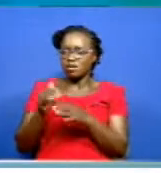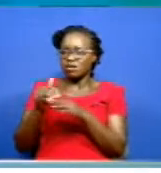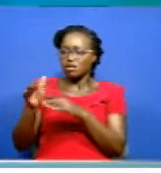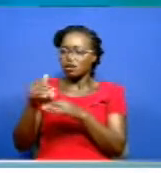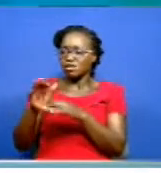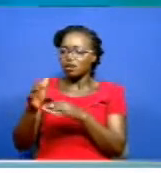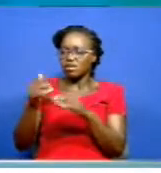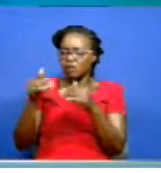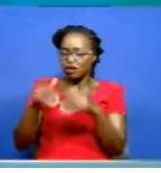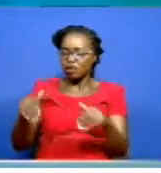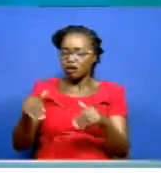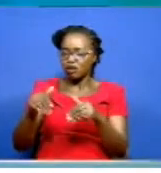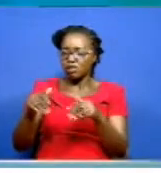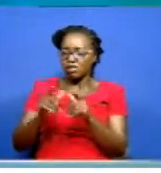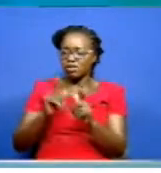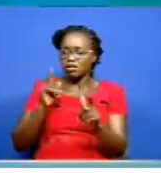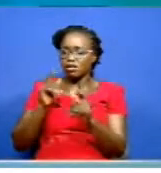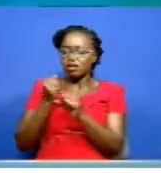frontline workers, our teachers,